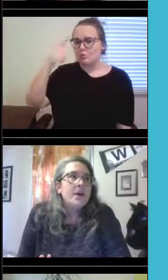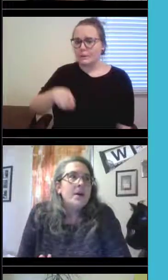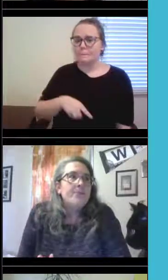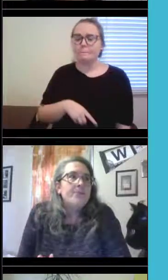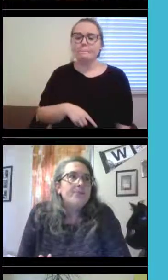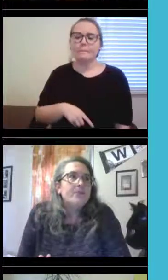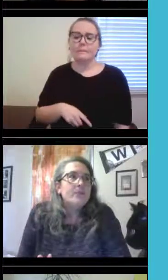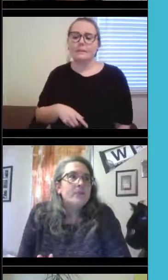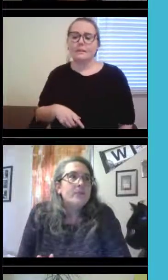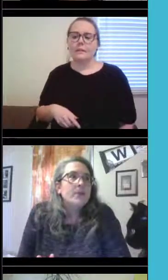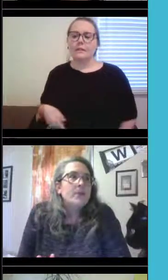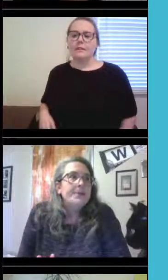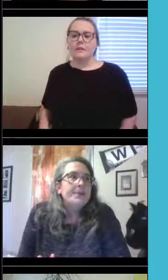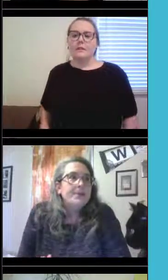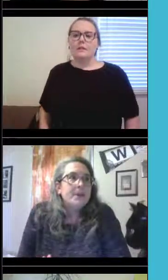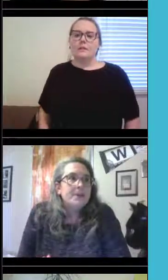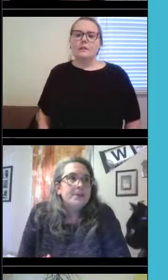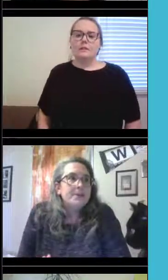I think